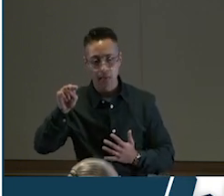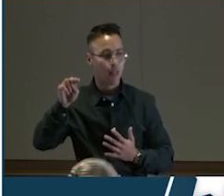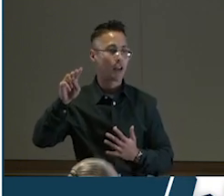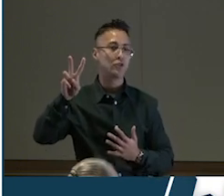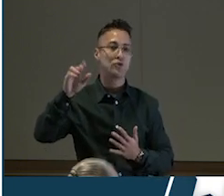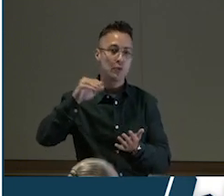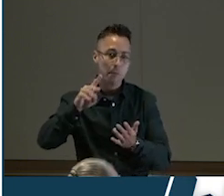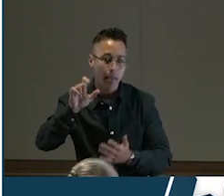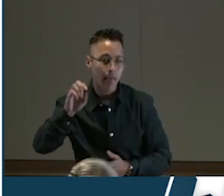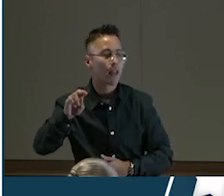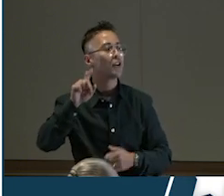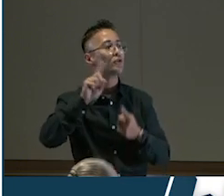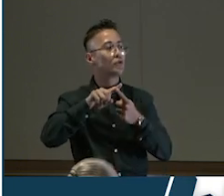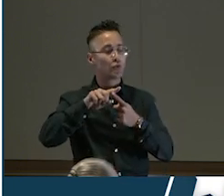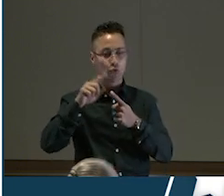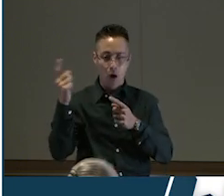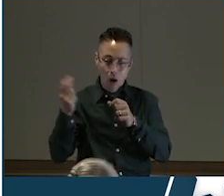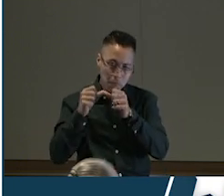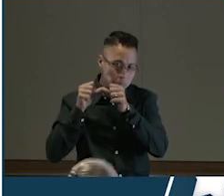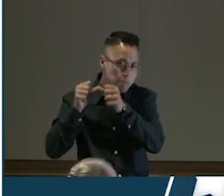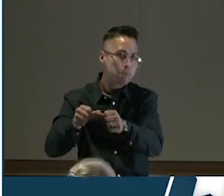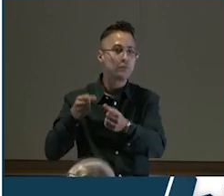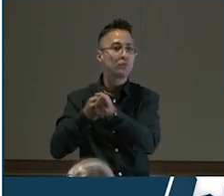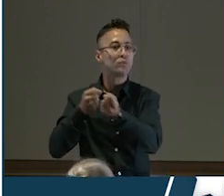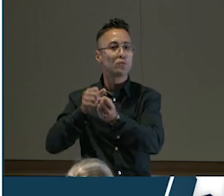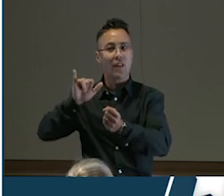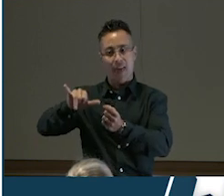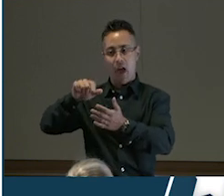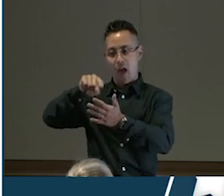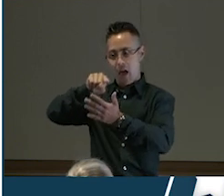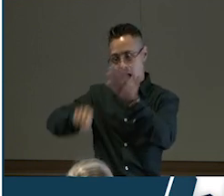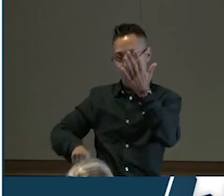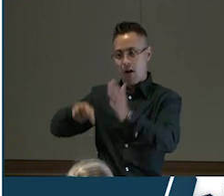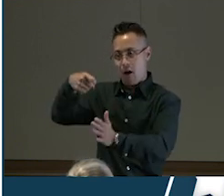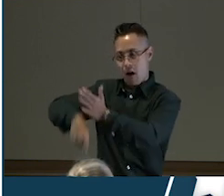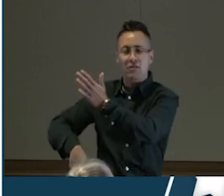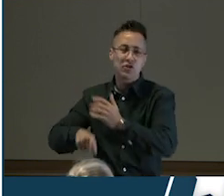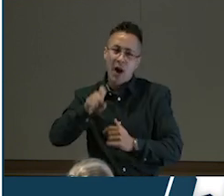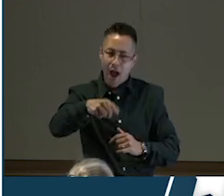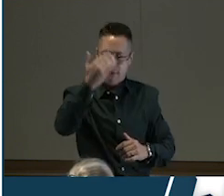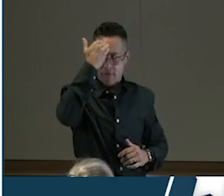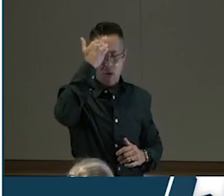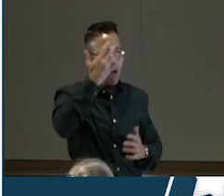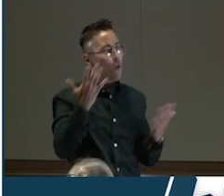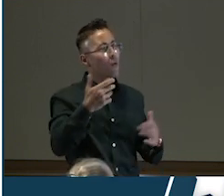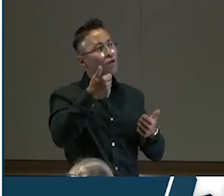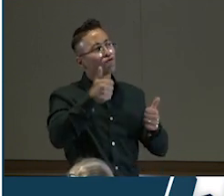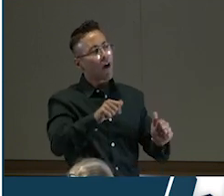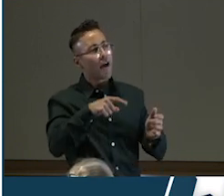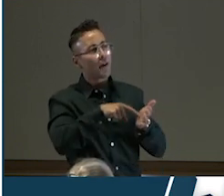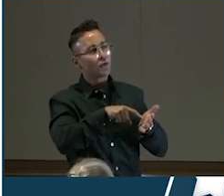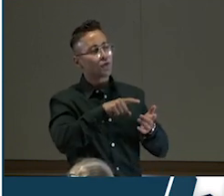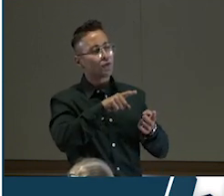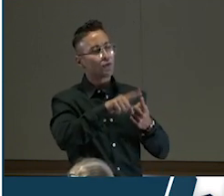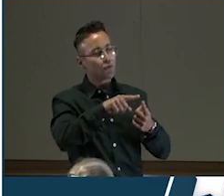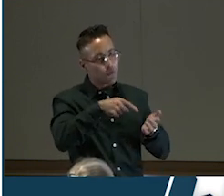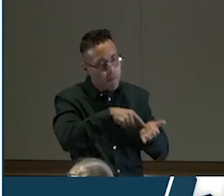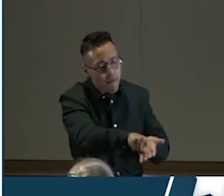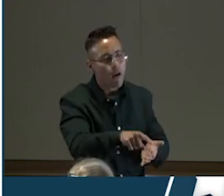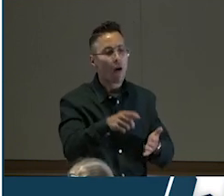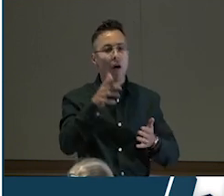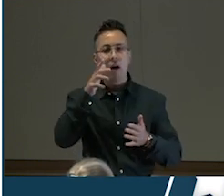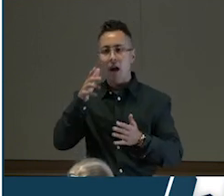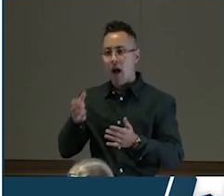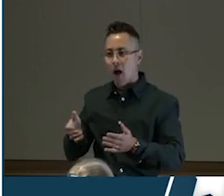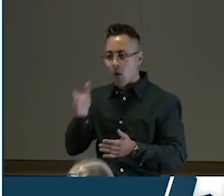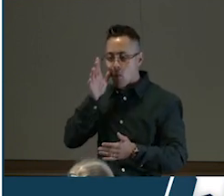always support all that cost, right? So you want to understand, what are we trying to pay for? What covers what? And where is going to be